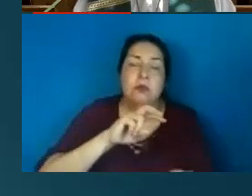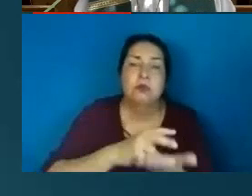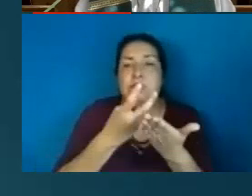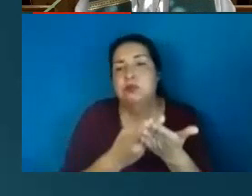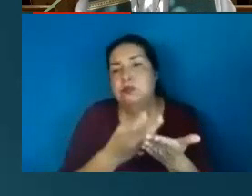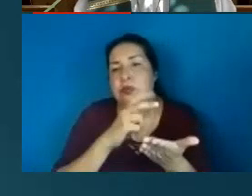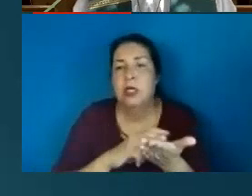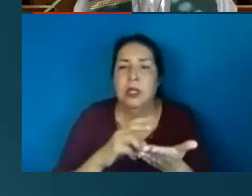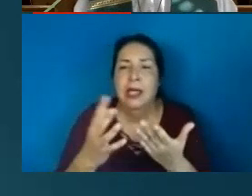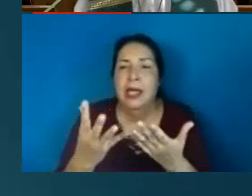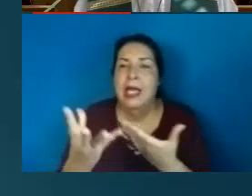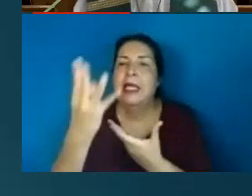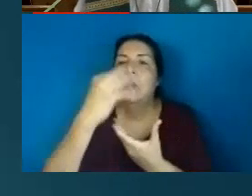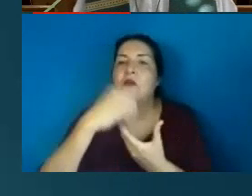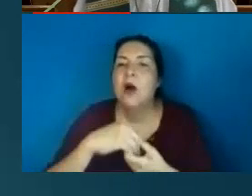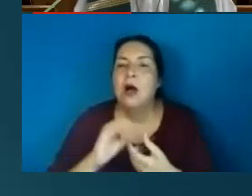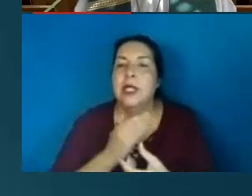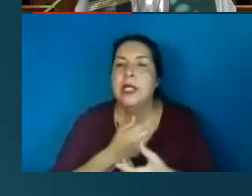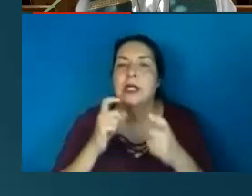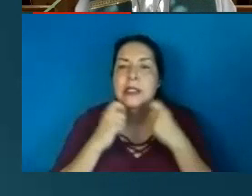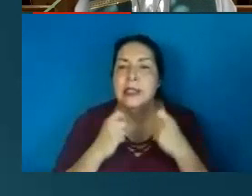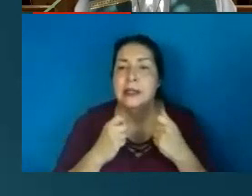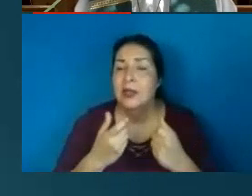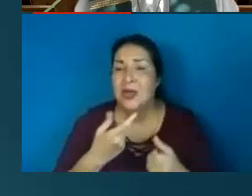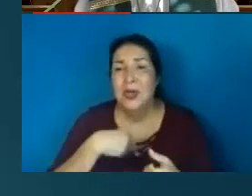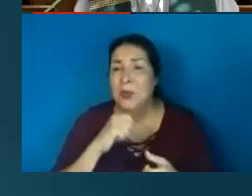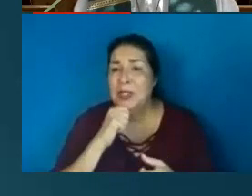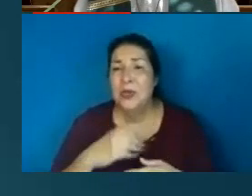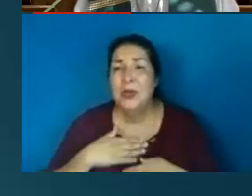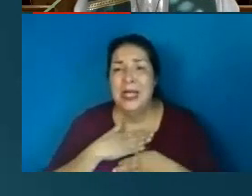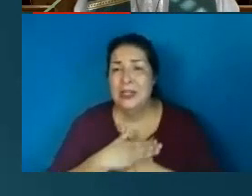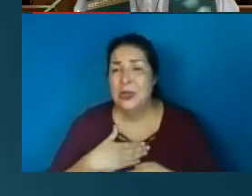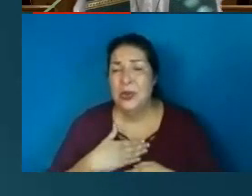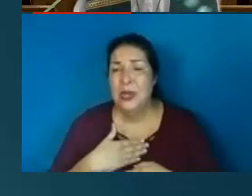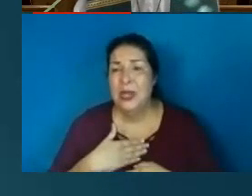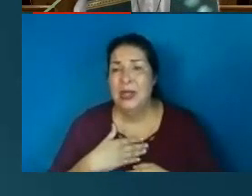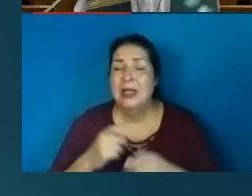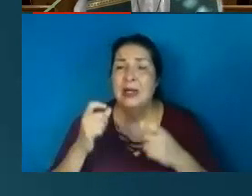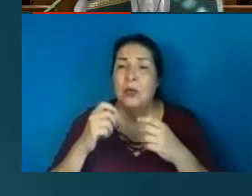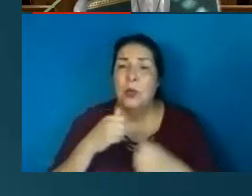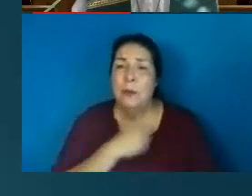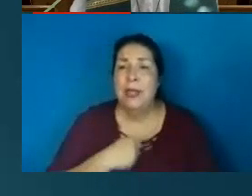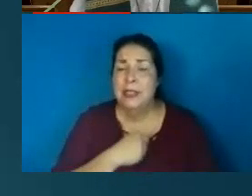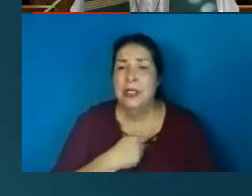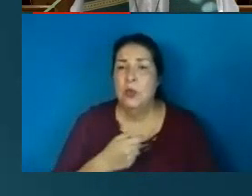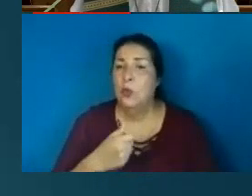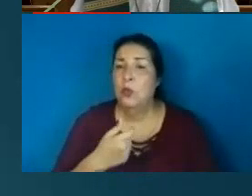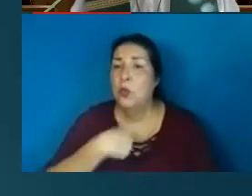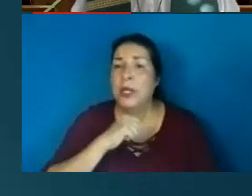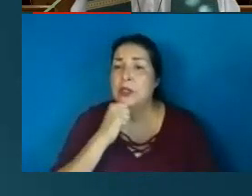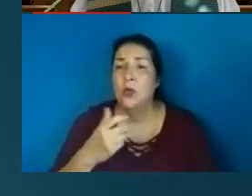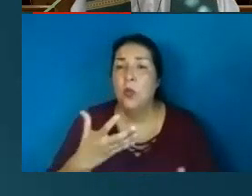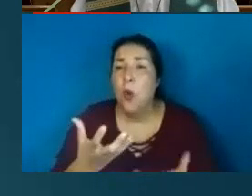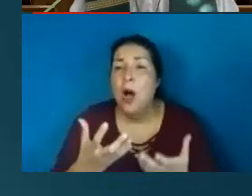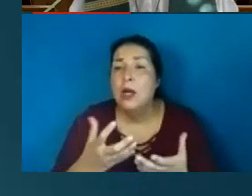our sin. We do not like to repent. We do not like to confess our sins. We do not